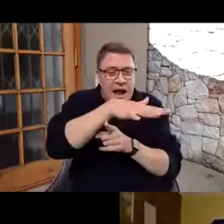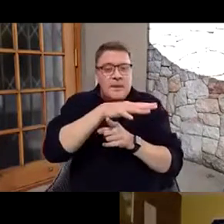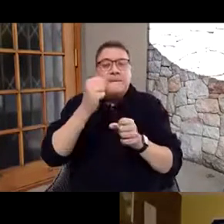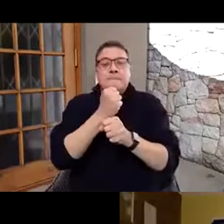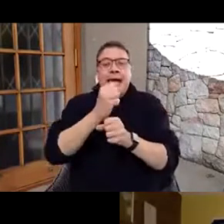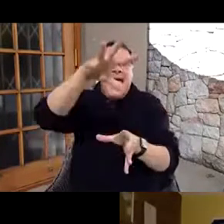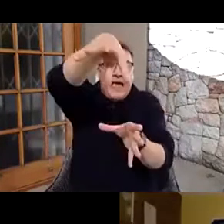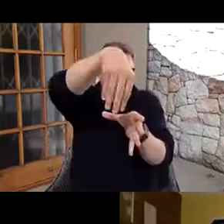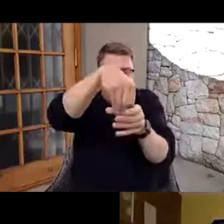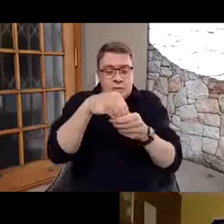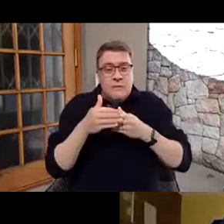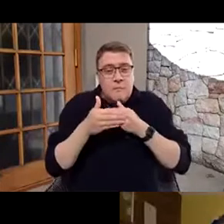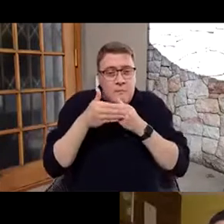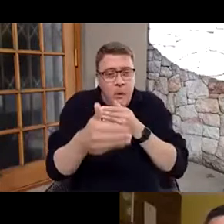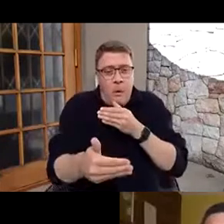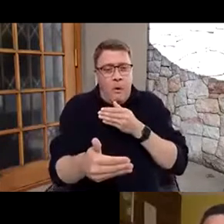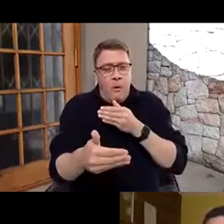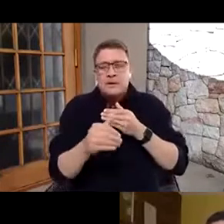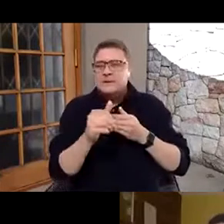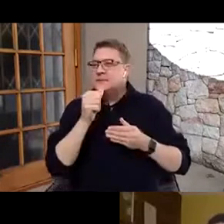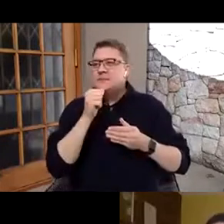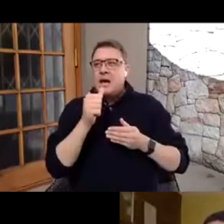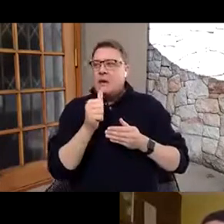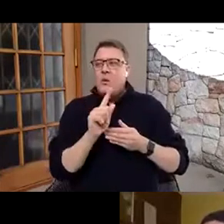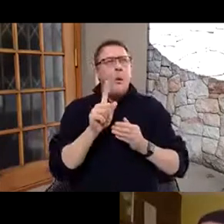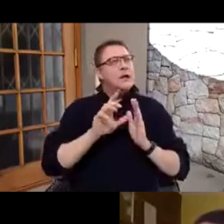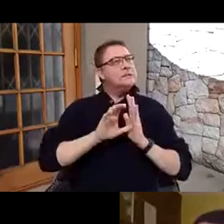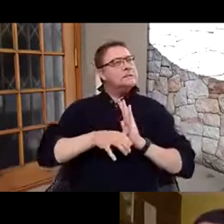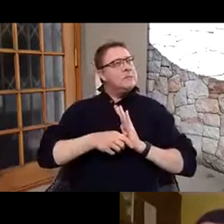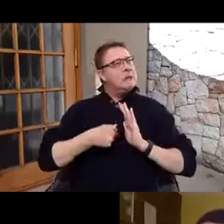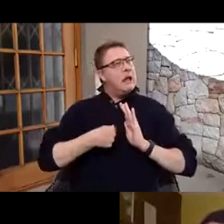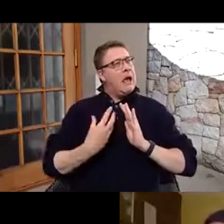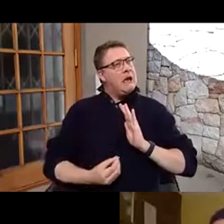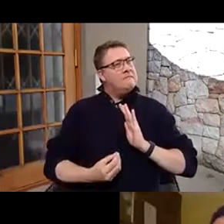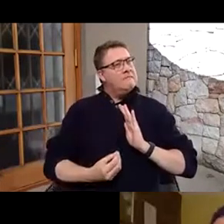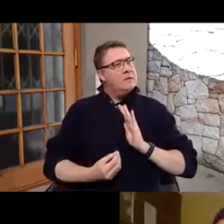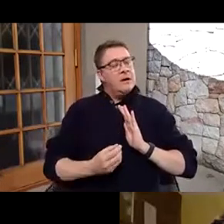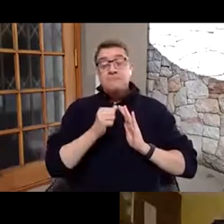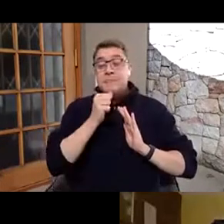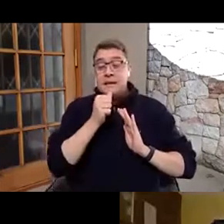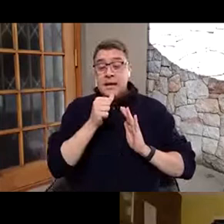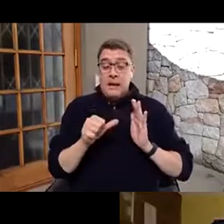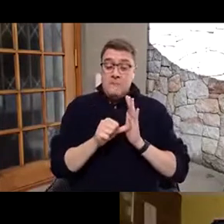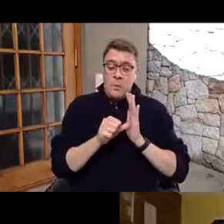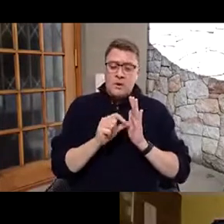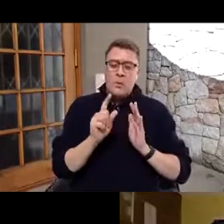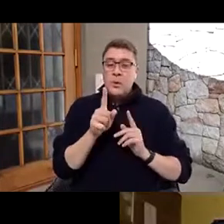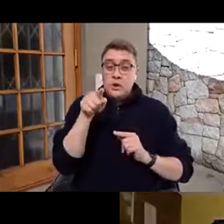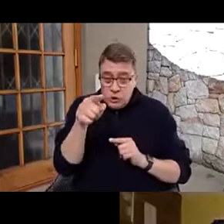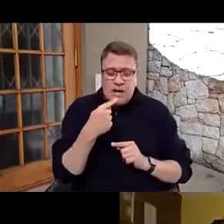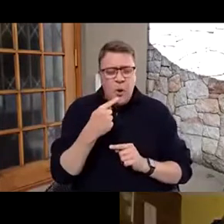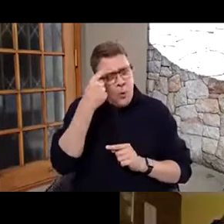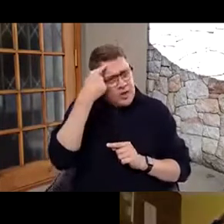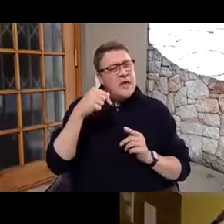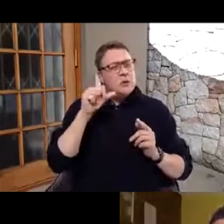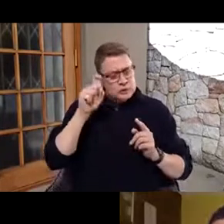that it doesn't matter what your disability is, but it matters who you are as an individual? Why do you think we should be